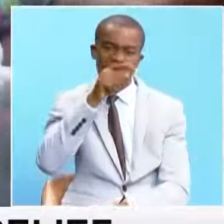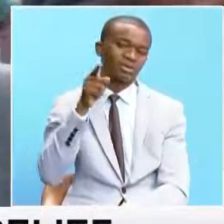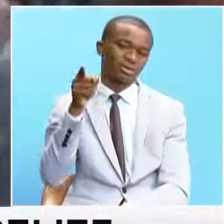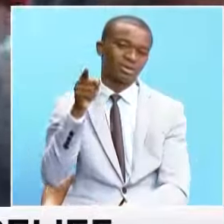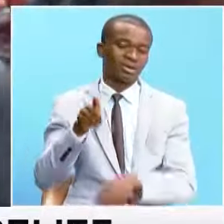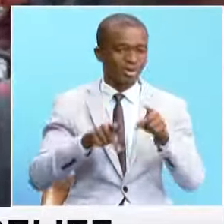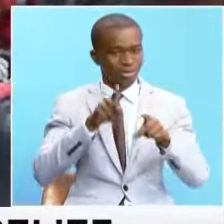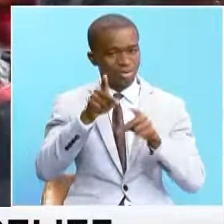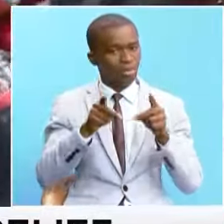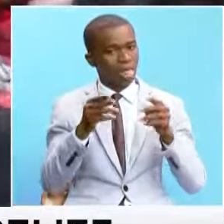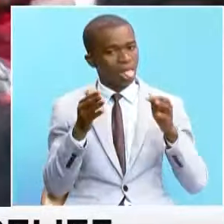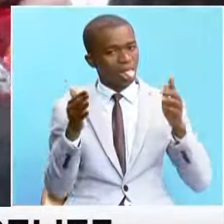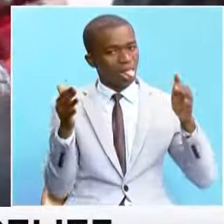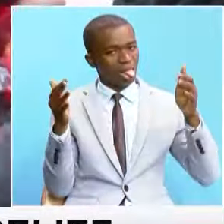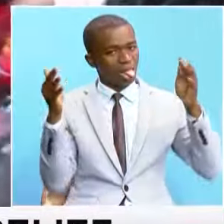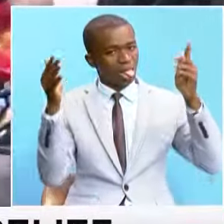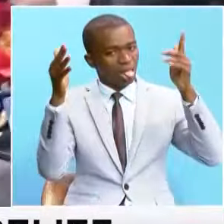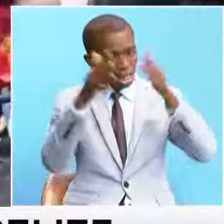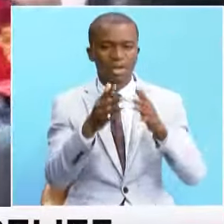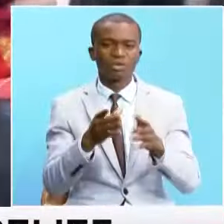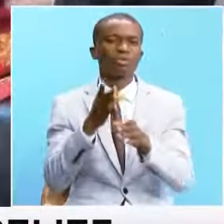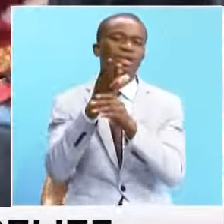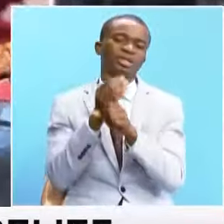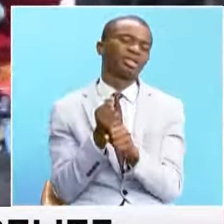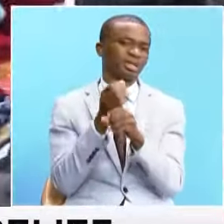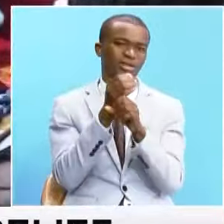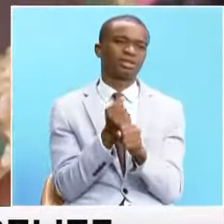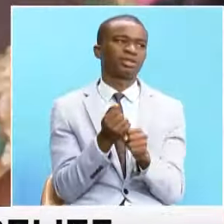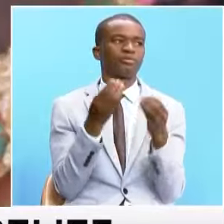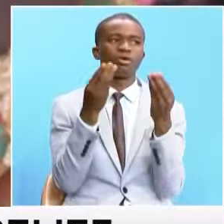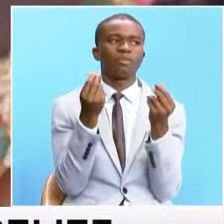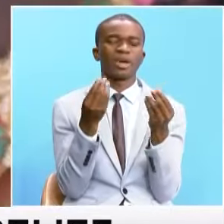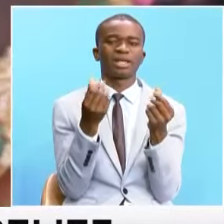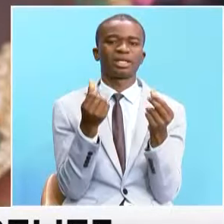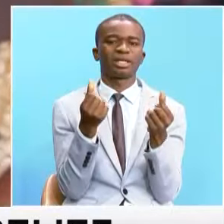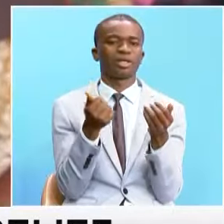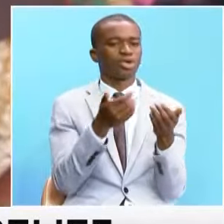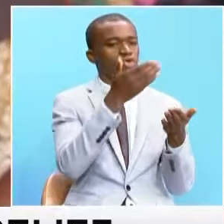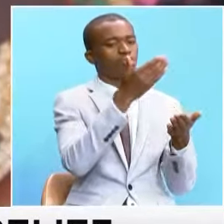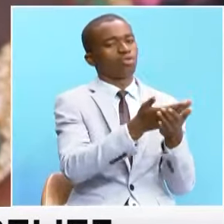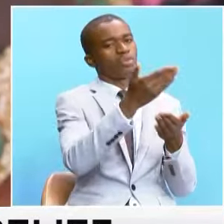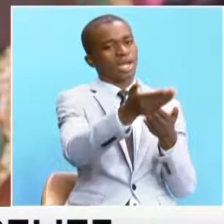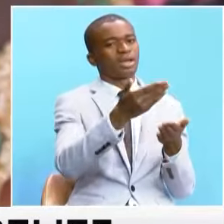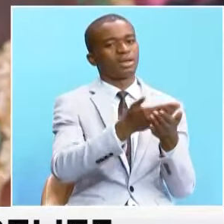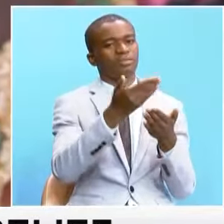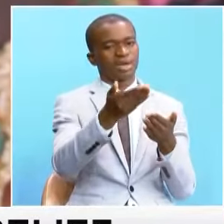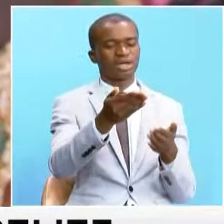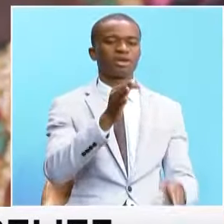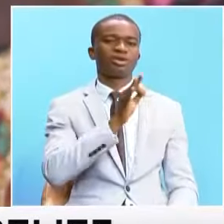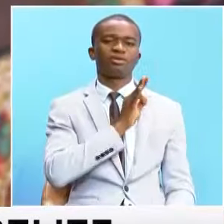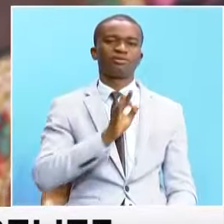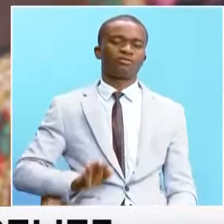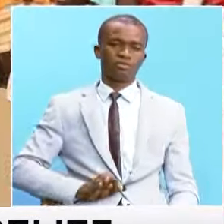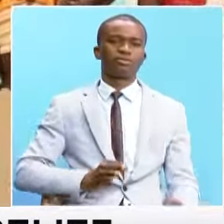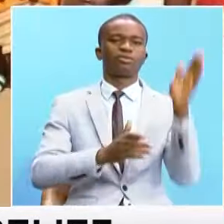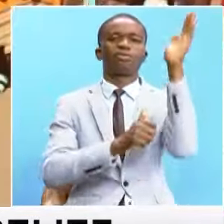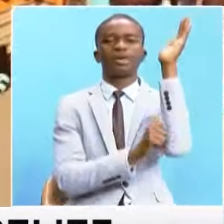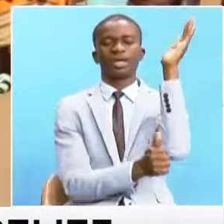These are residents drawn from the 20 wards of Livingstone who are beneficiaries of the government-sponsored emergency drought social cash transfer